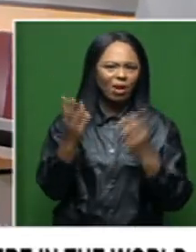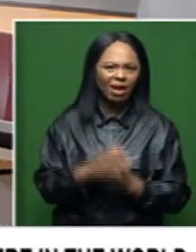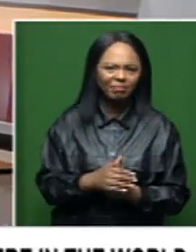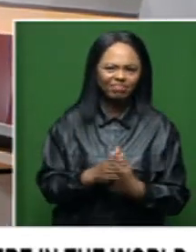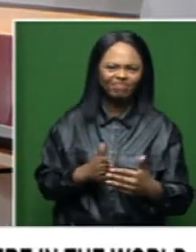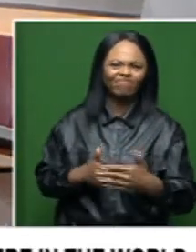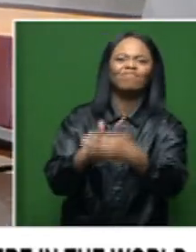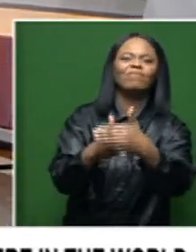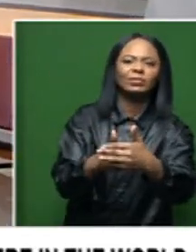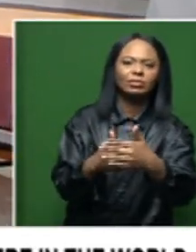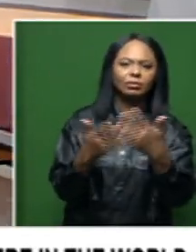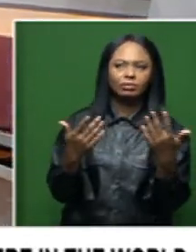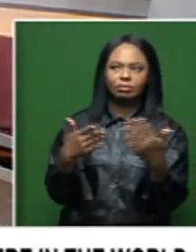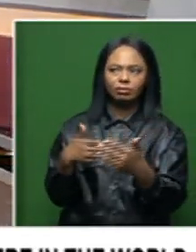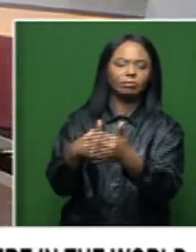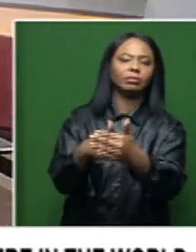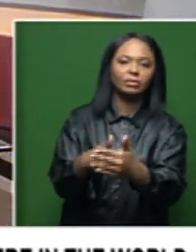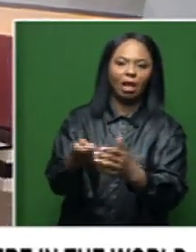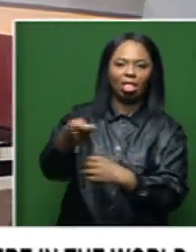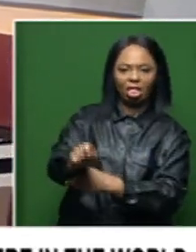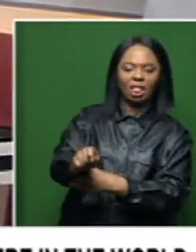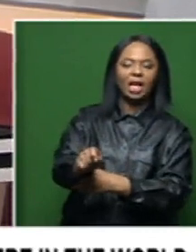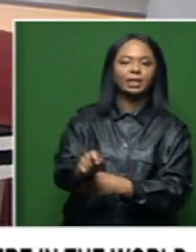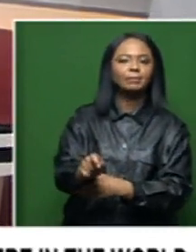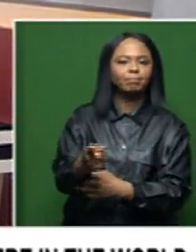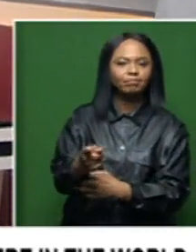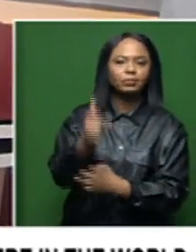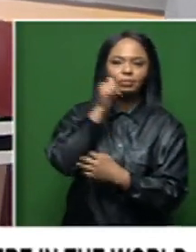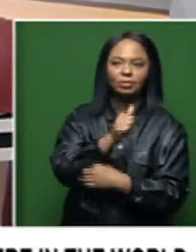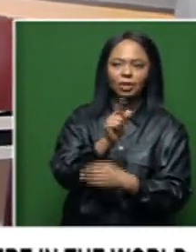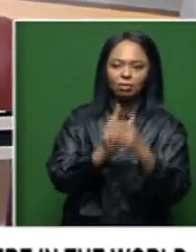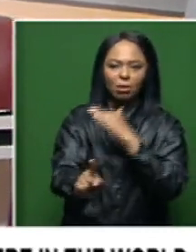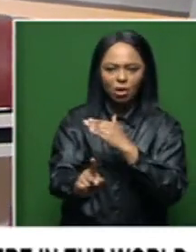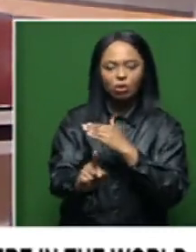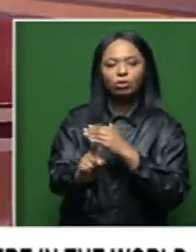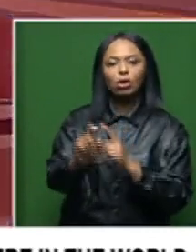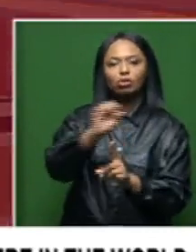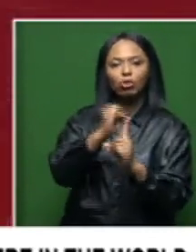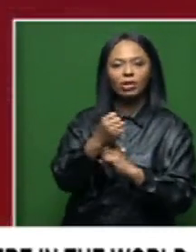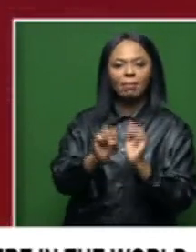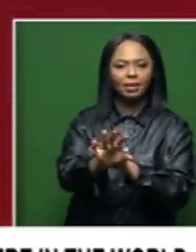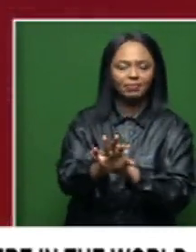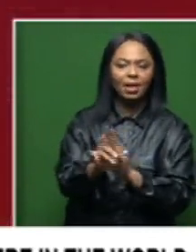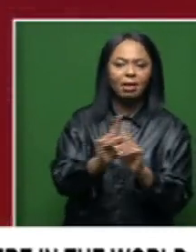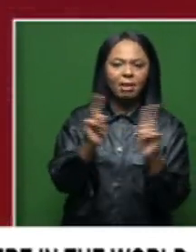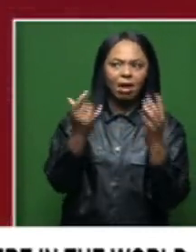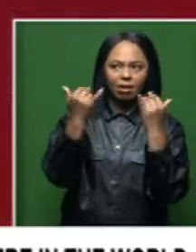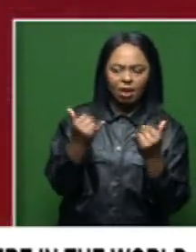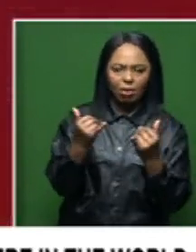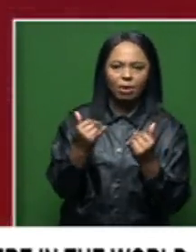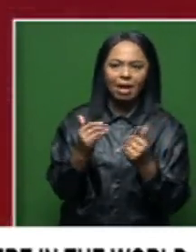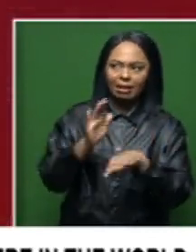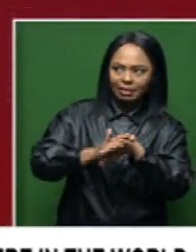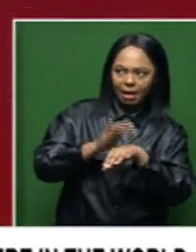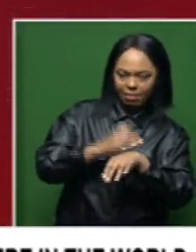allow yourself to be reached out by anybody on social media. Right. But then I thought to differentiate this, if you really value my time,